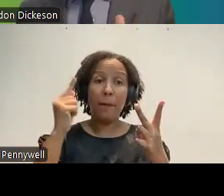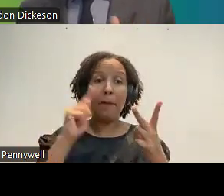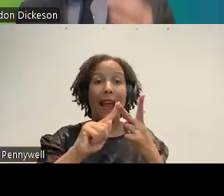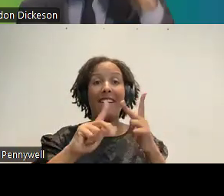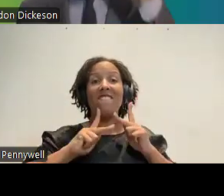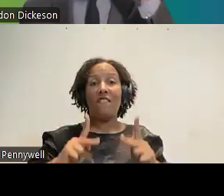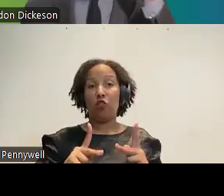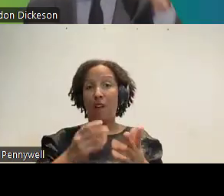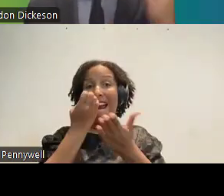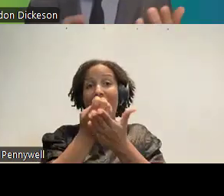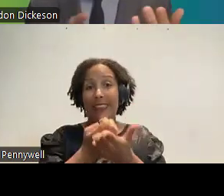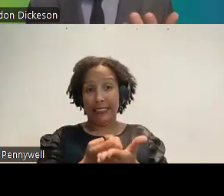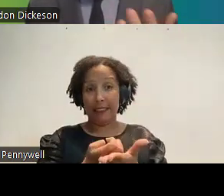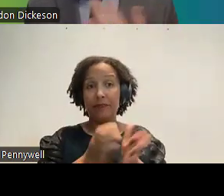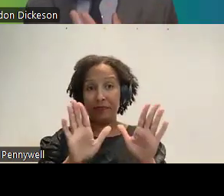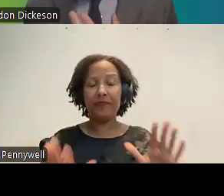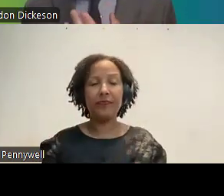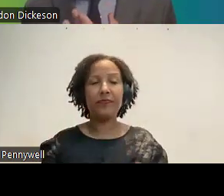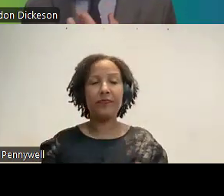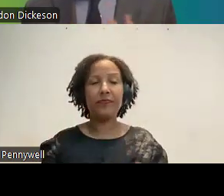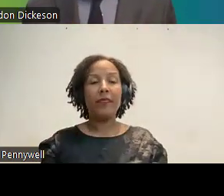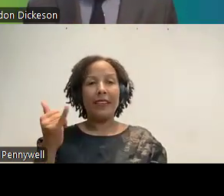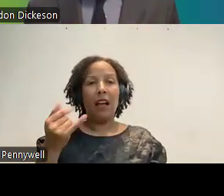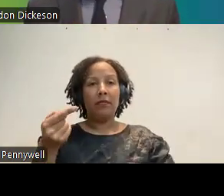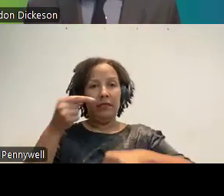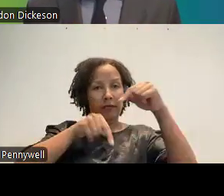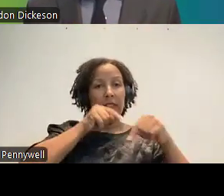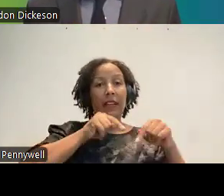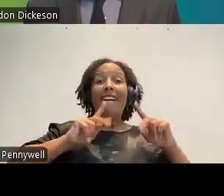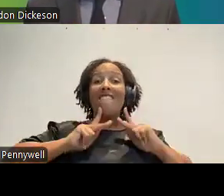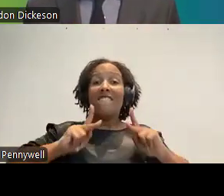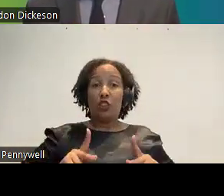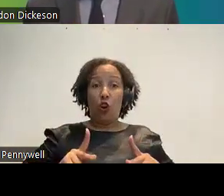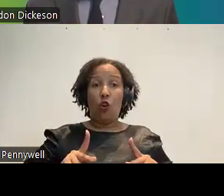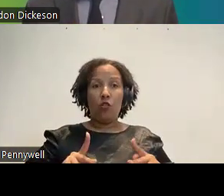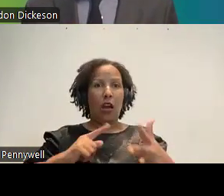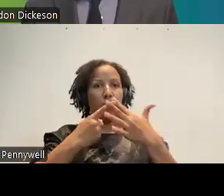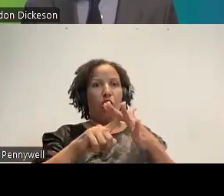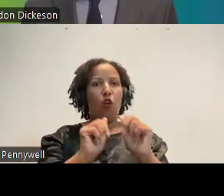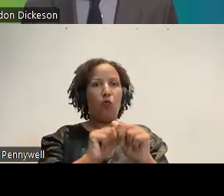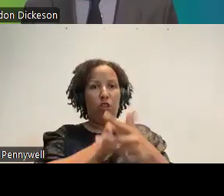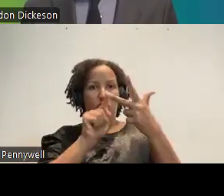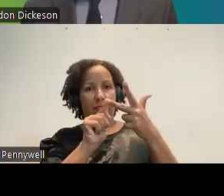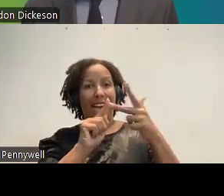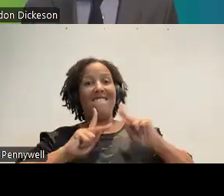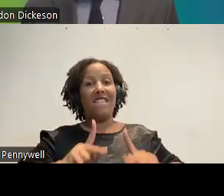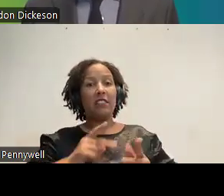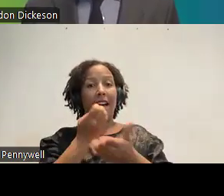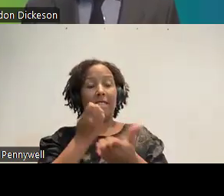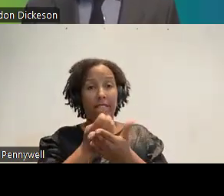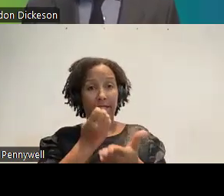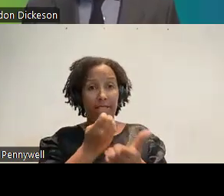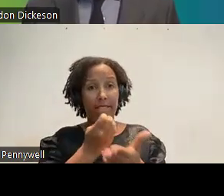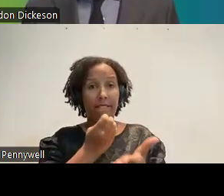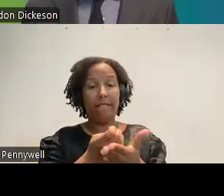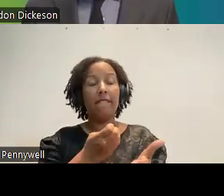evidence. So I'm going to go backwards with it. Physical evidence would be SANE exams. I've gotten so many